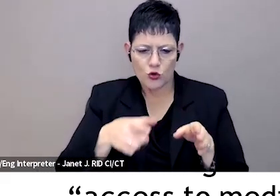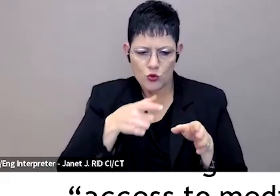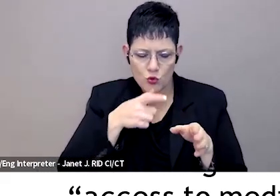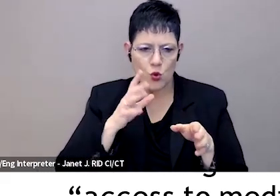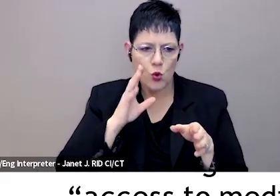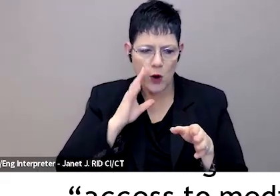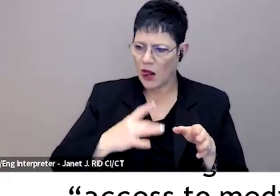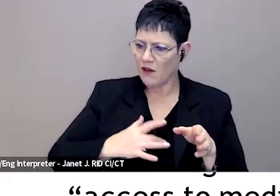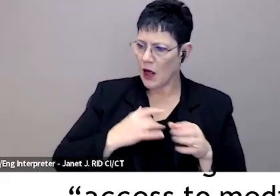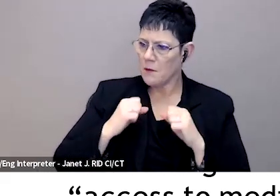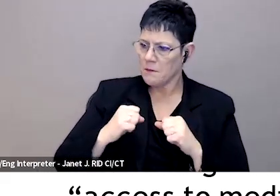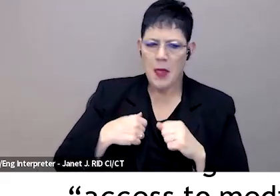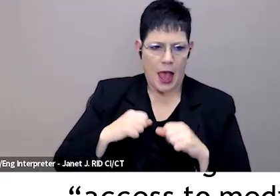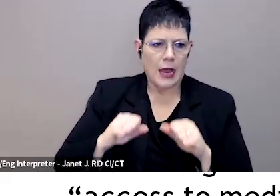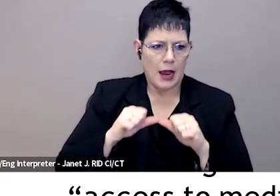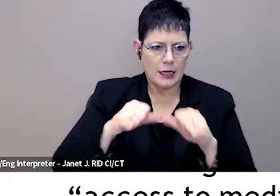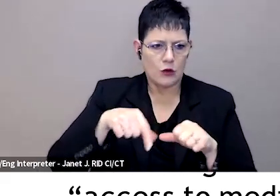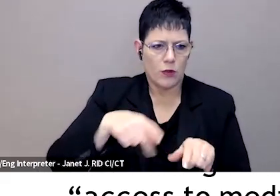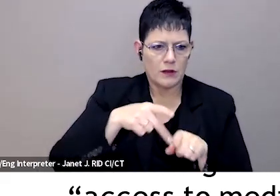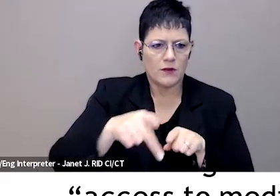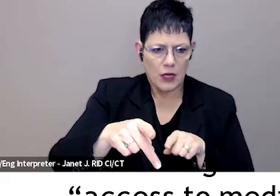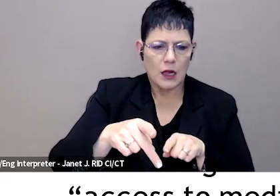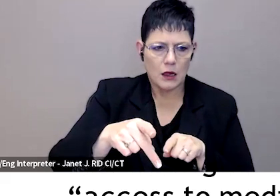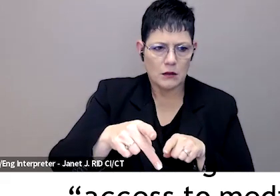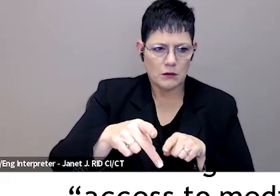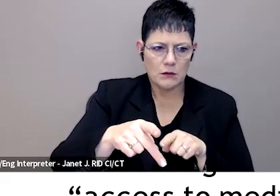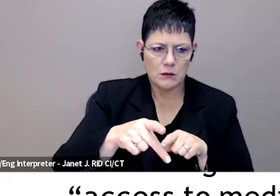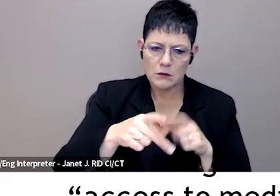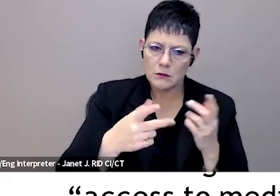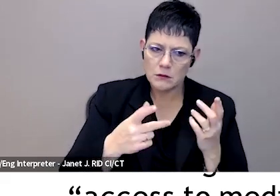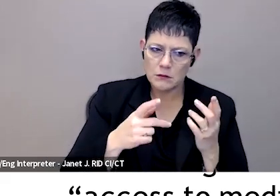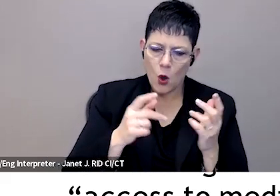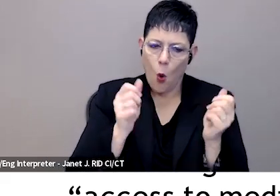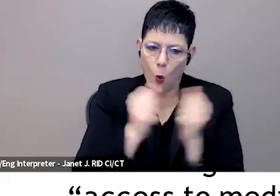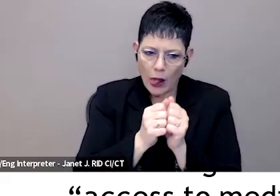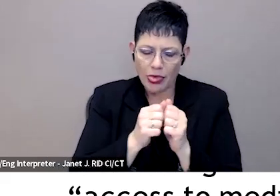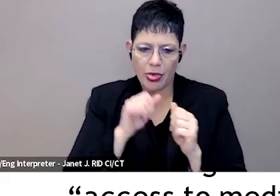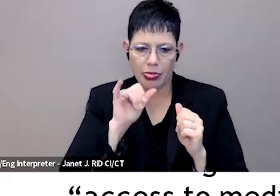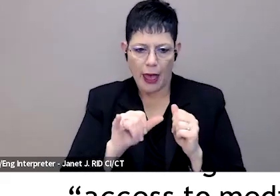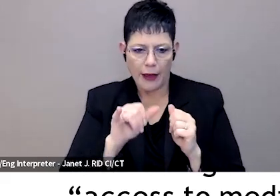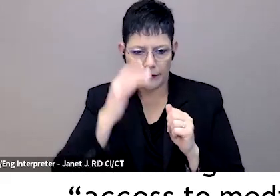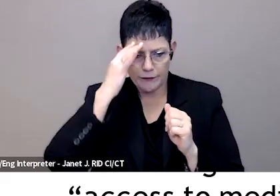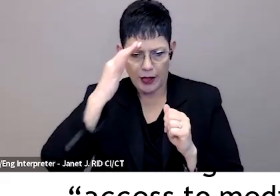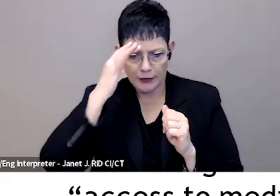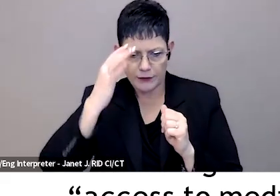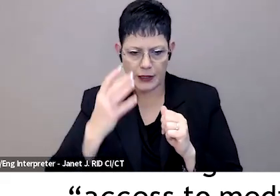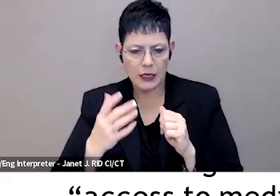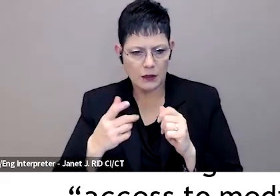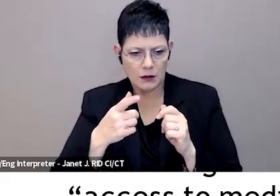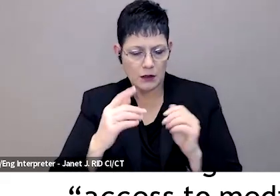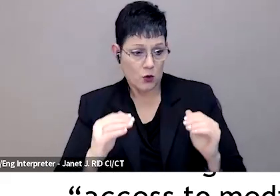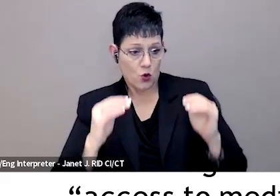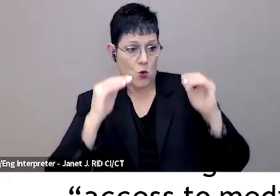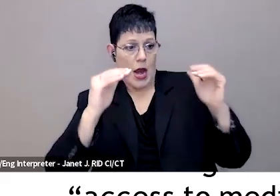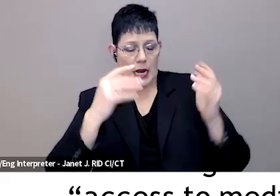and not be driven out, right? And so quality of care is going to get improved by making sure that we have a stable workforce